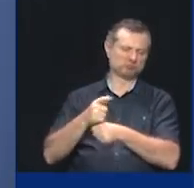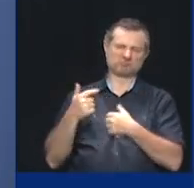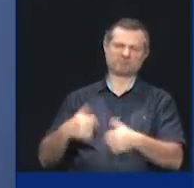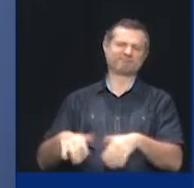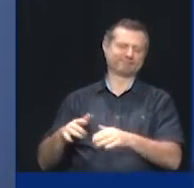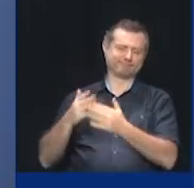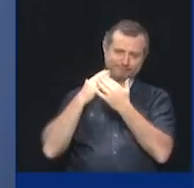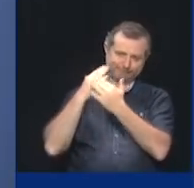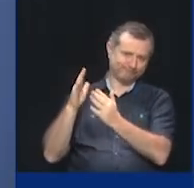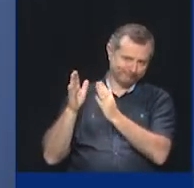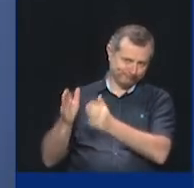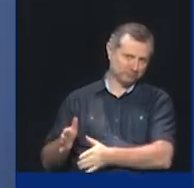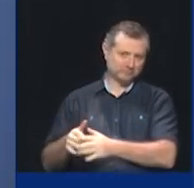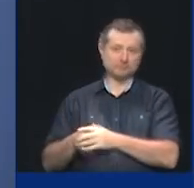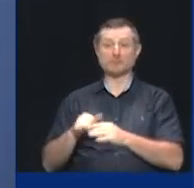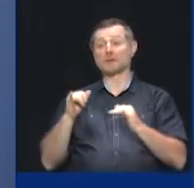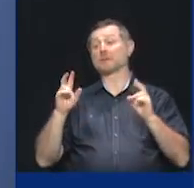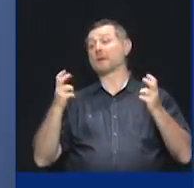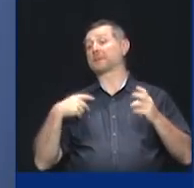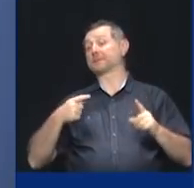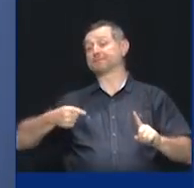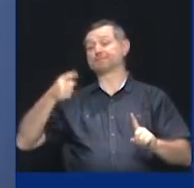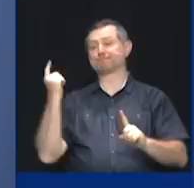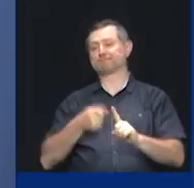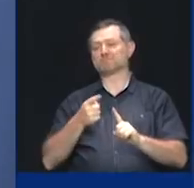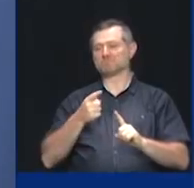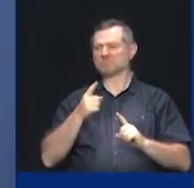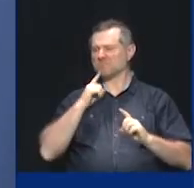topic? The topic is gun violence.